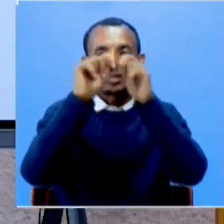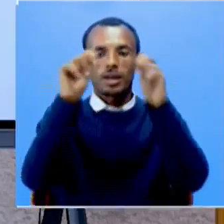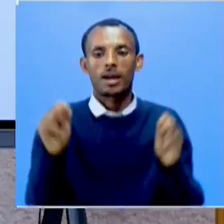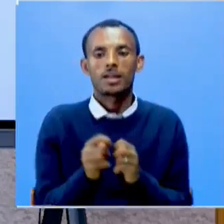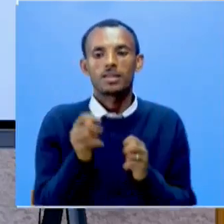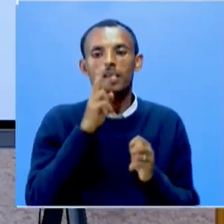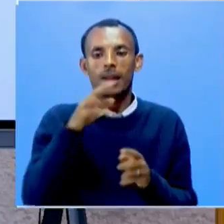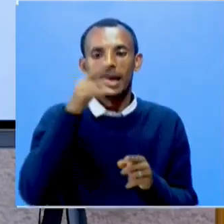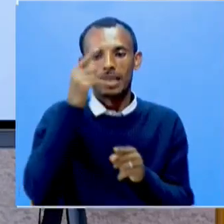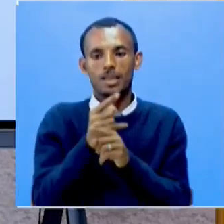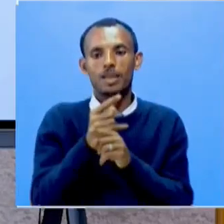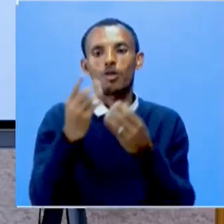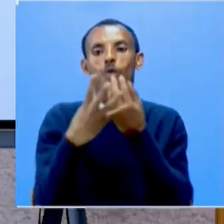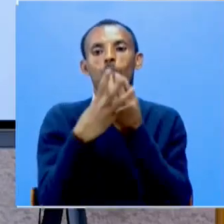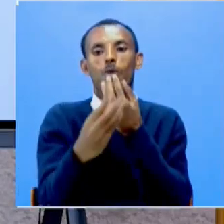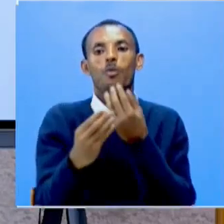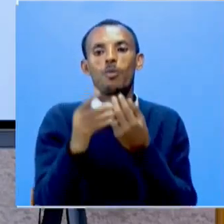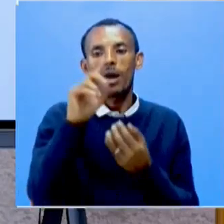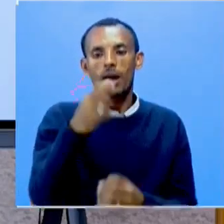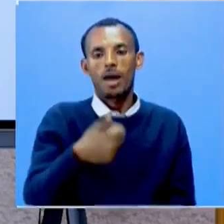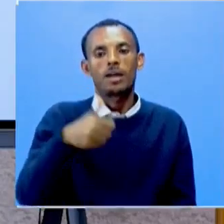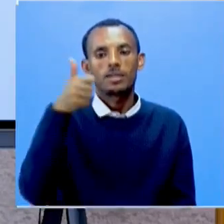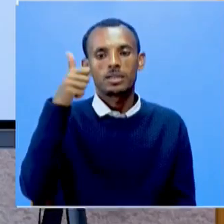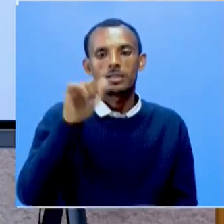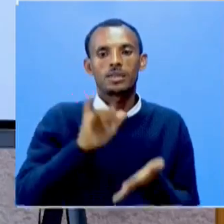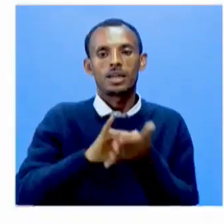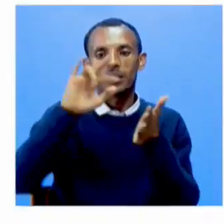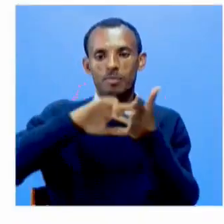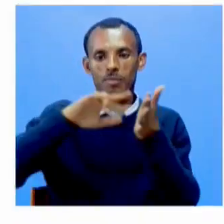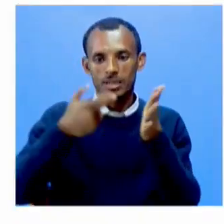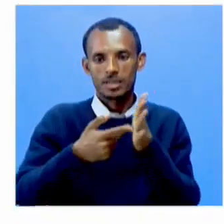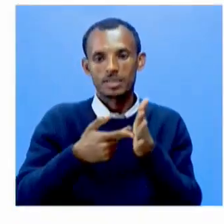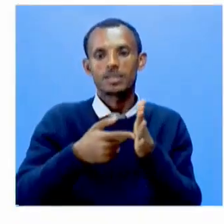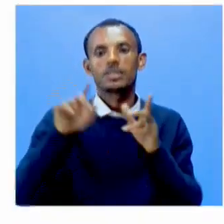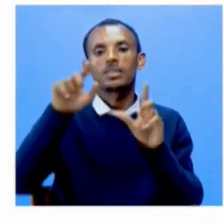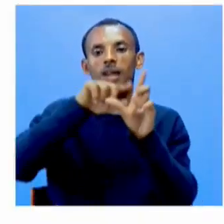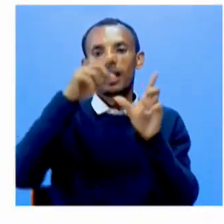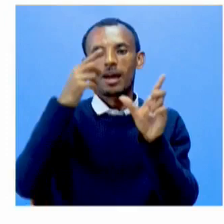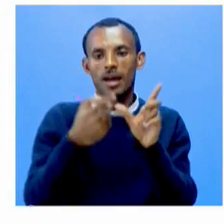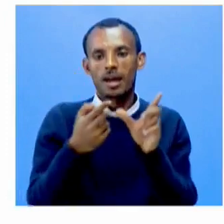the exact copy of one another. That means triangle